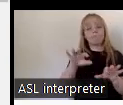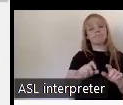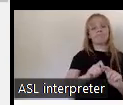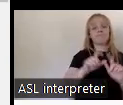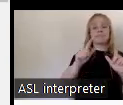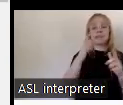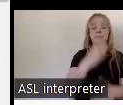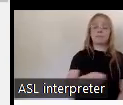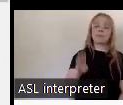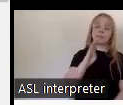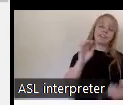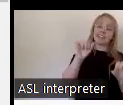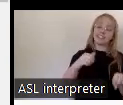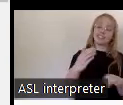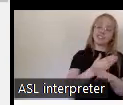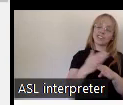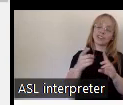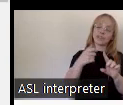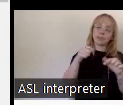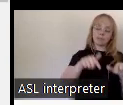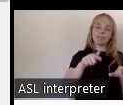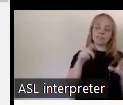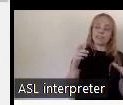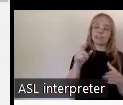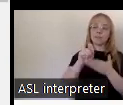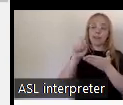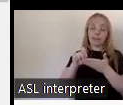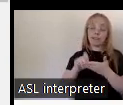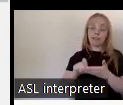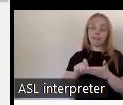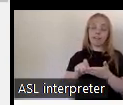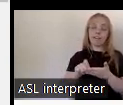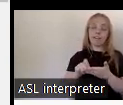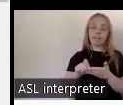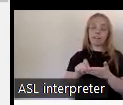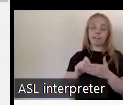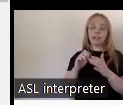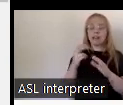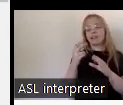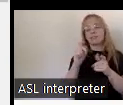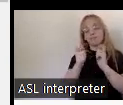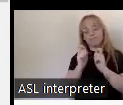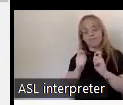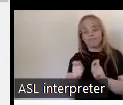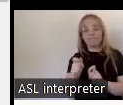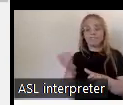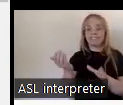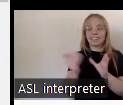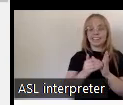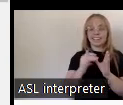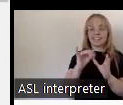into the blue. So now I could share it from here. This pencil is how I could edit it again if I wanted